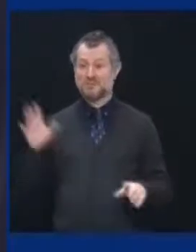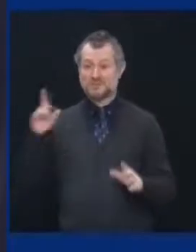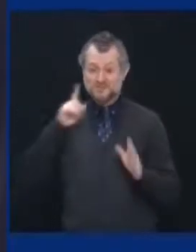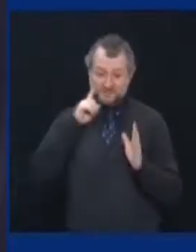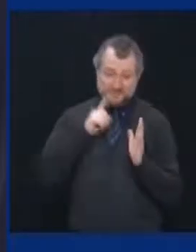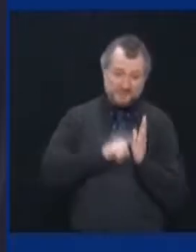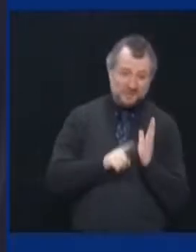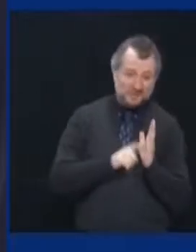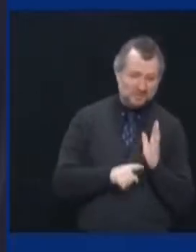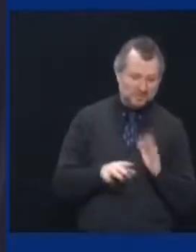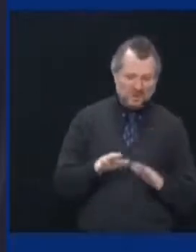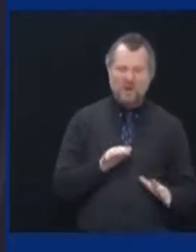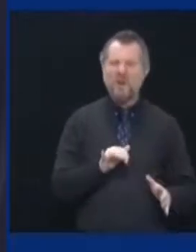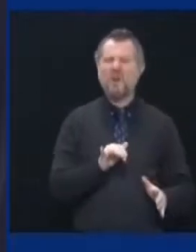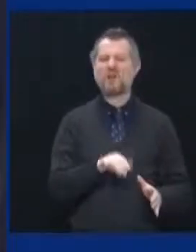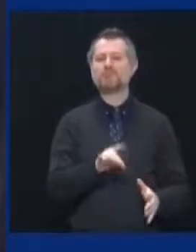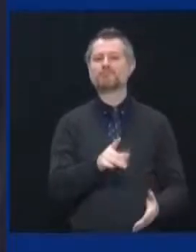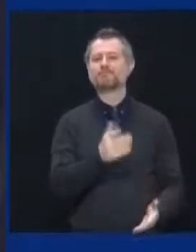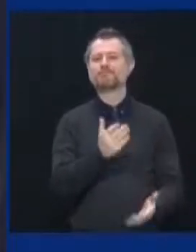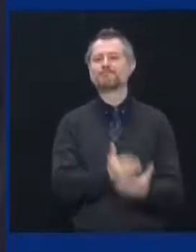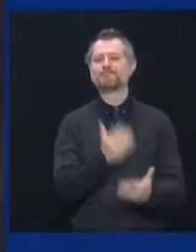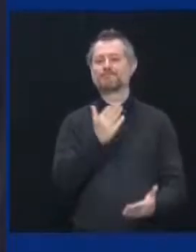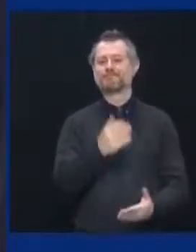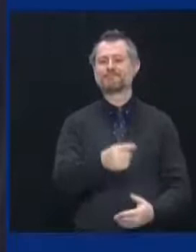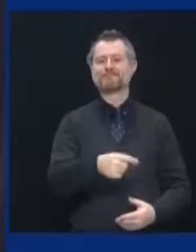the worst